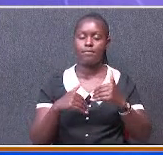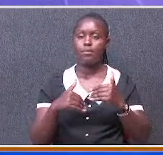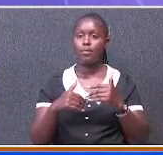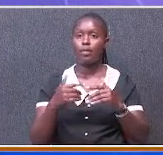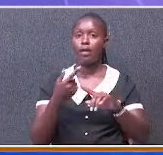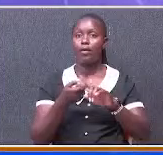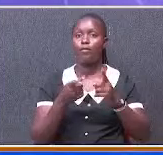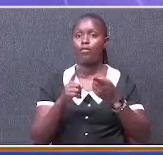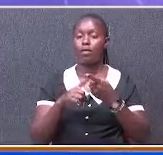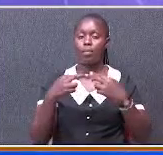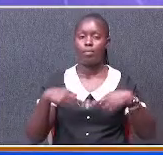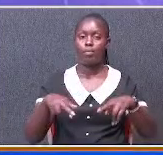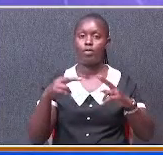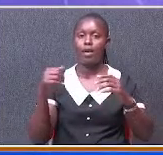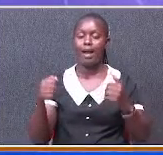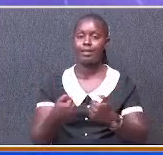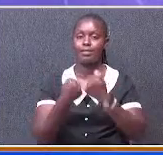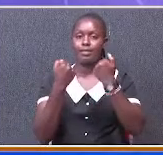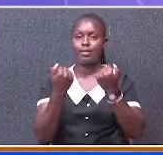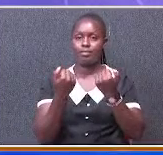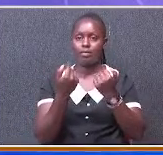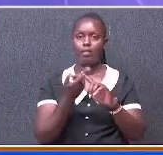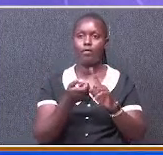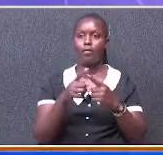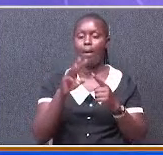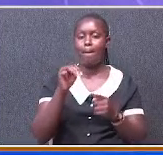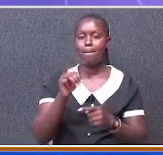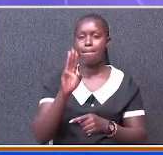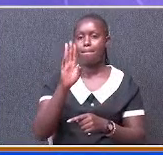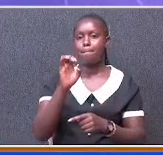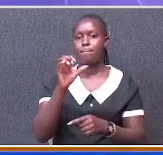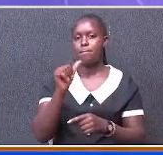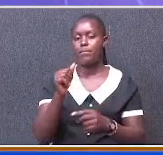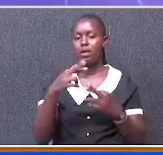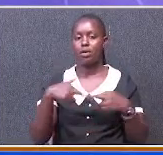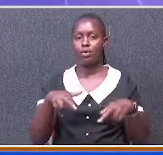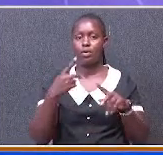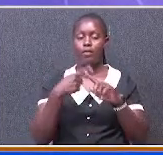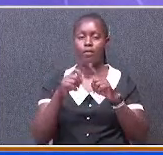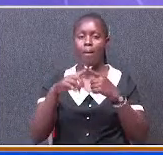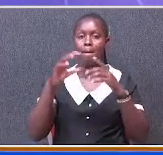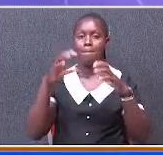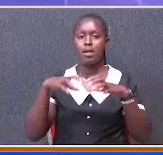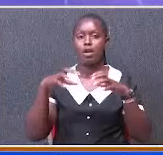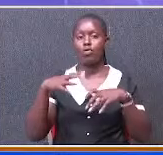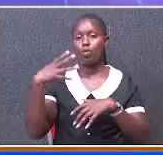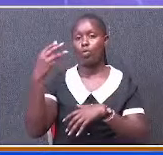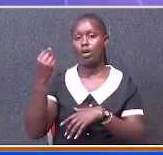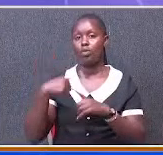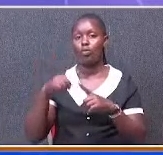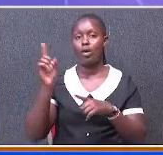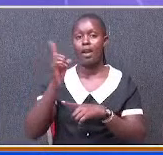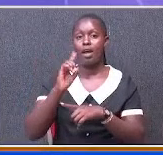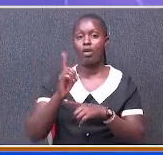accident involved a matatu that was heading to Nairobi and pickup truck. An eyewitness, Samuel Miano, says the driver of the pickup truck was reckless